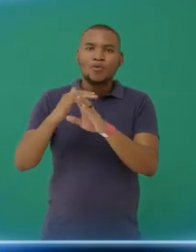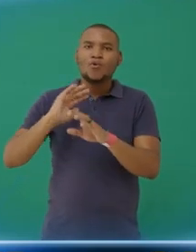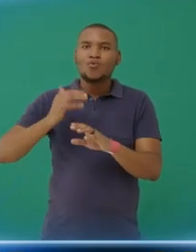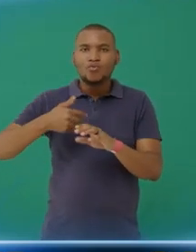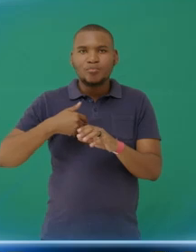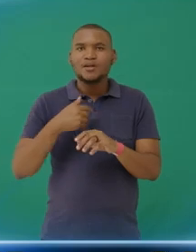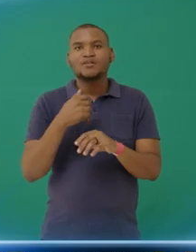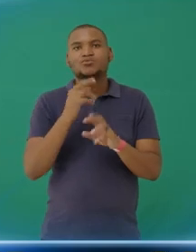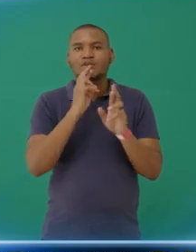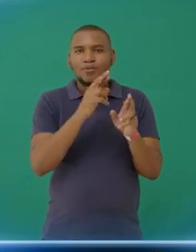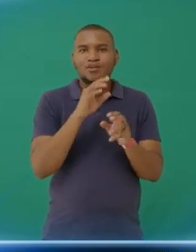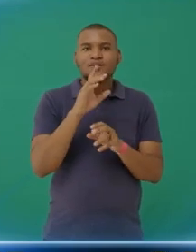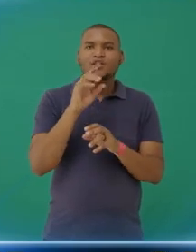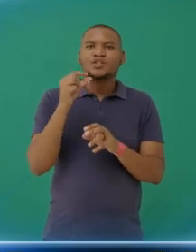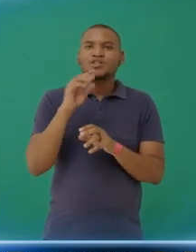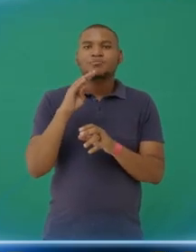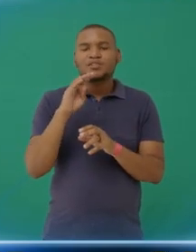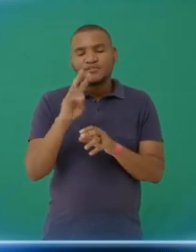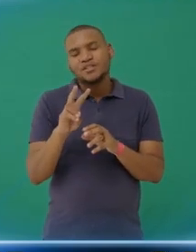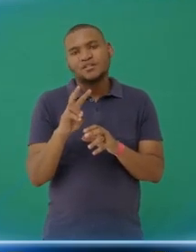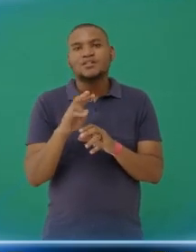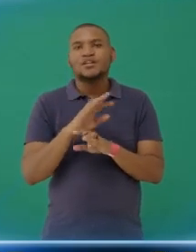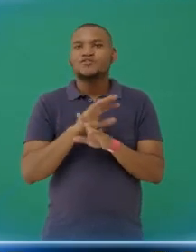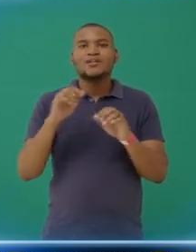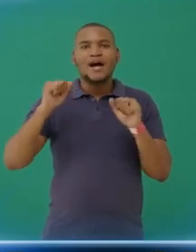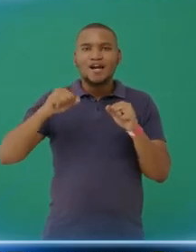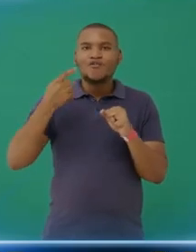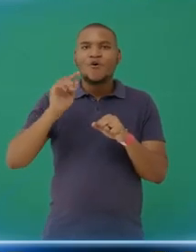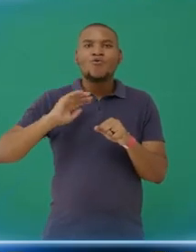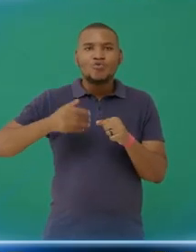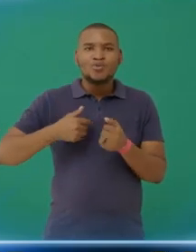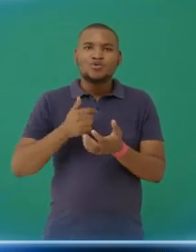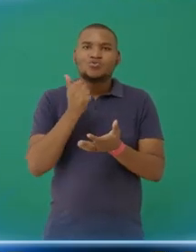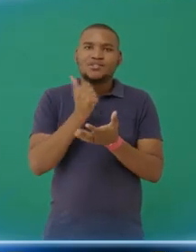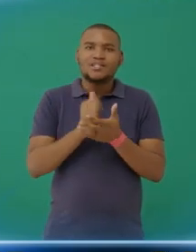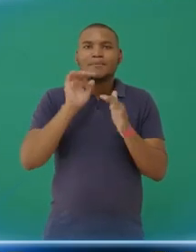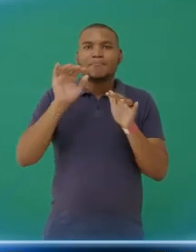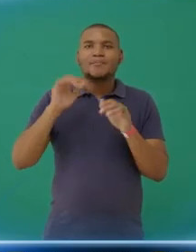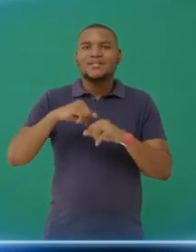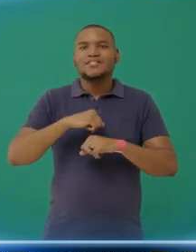report domestic violence. That doesn't allow for women to sit in a public space and make